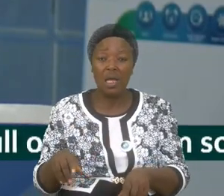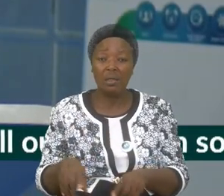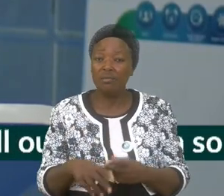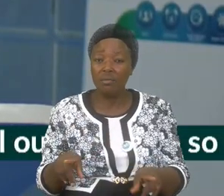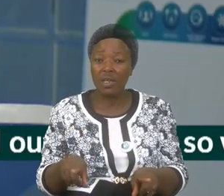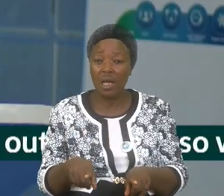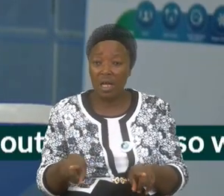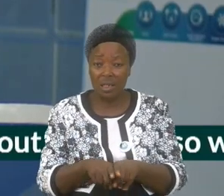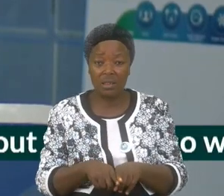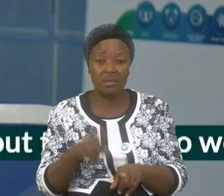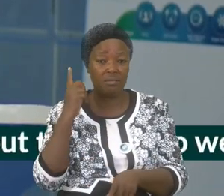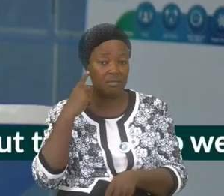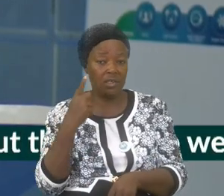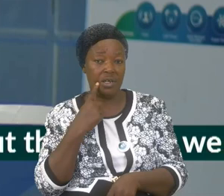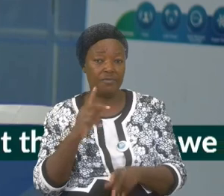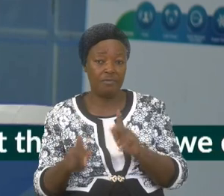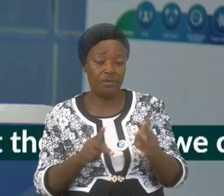Make sure you write